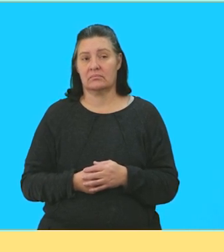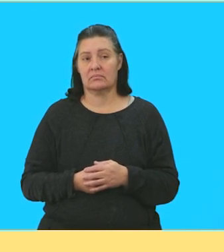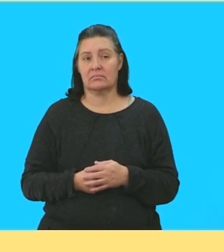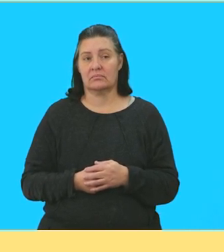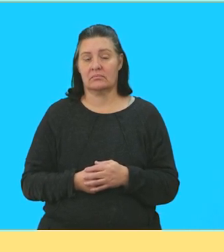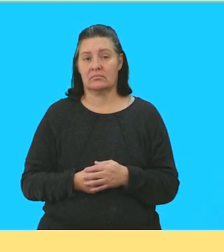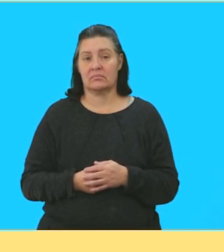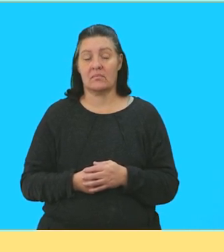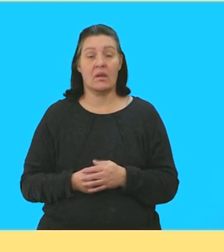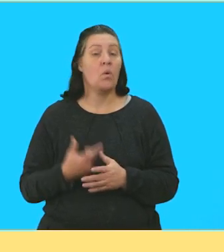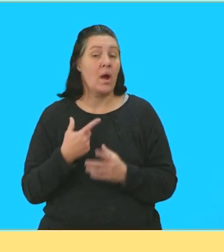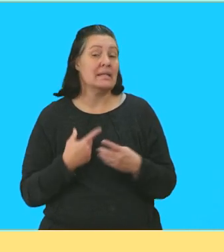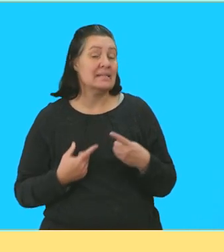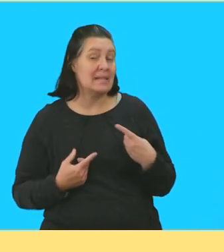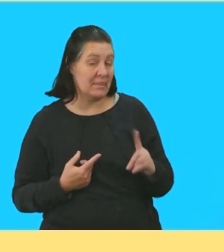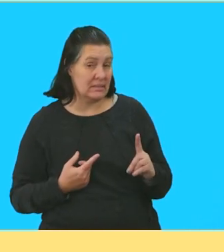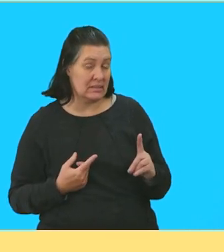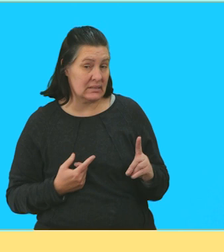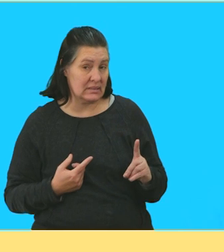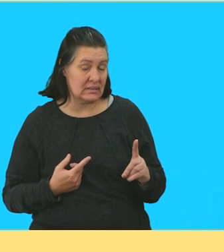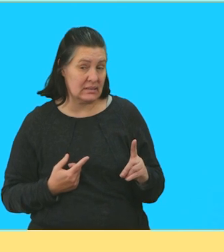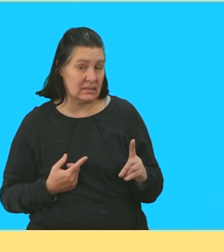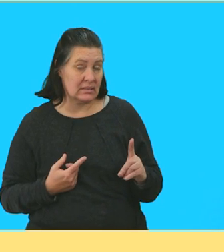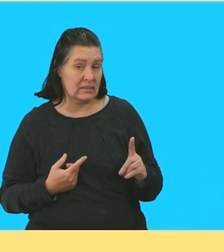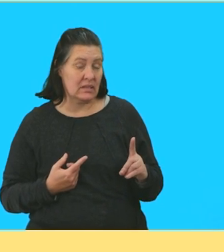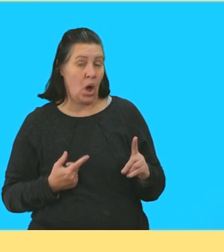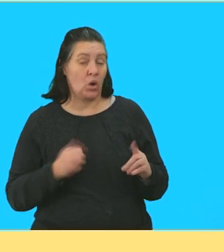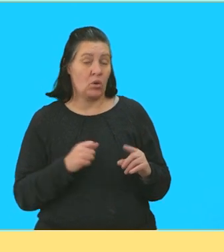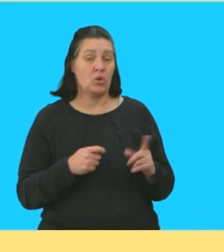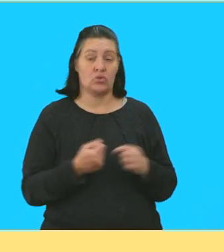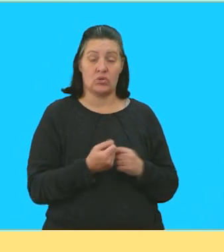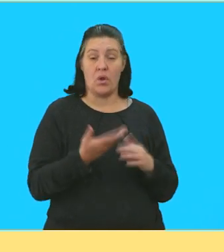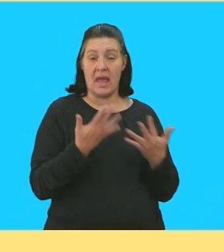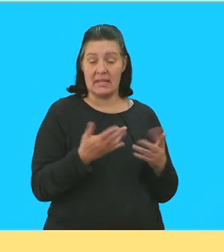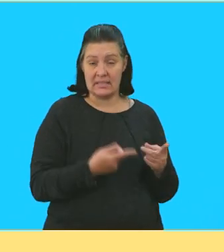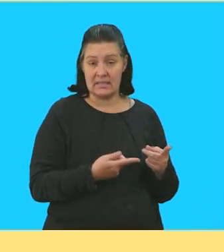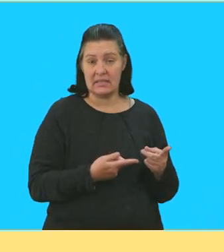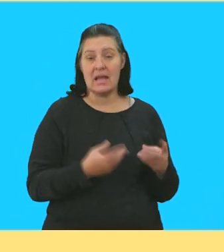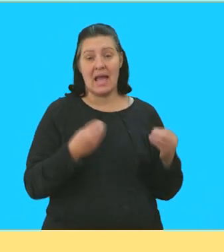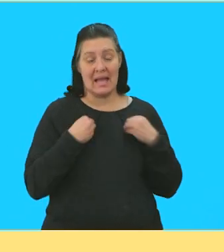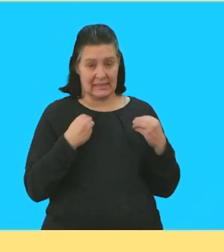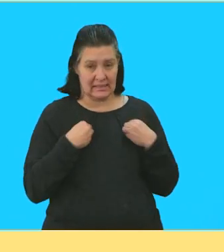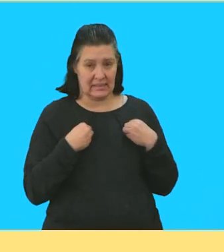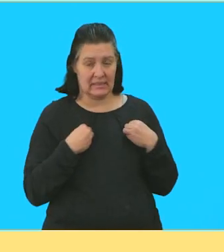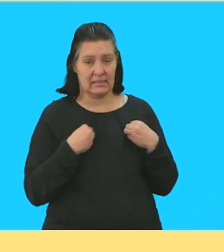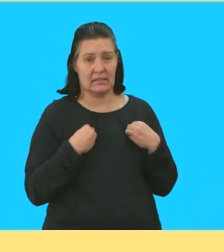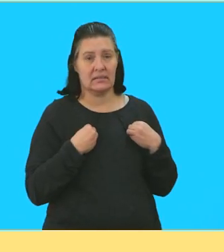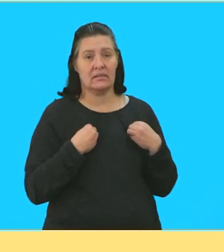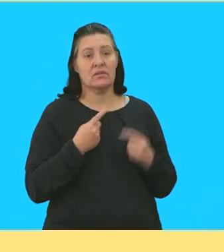on hand. And when we debit consumable stores on hand, remember, an asset, so I'll come